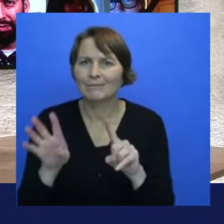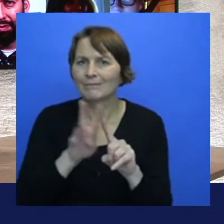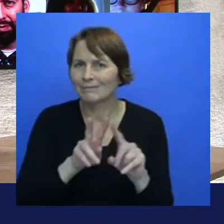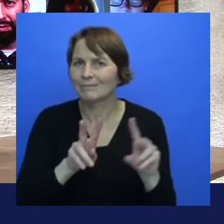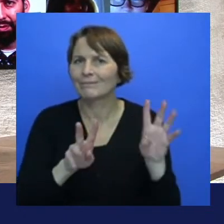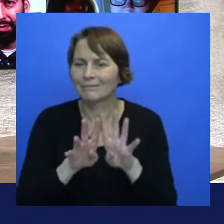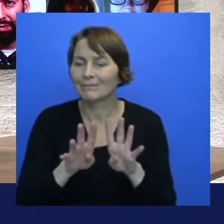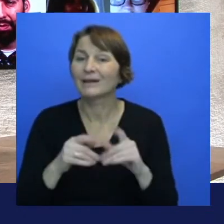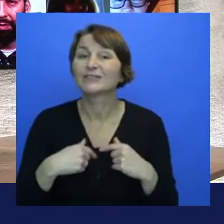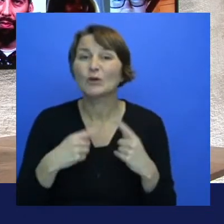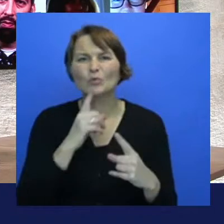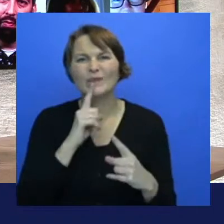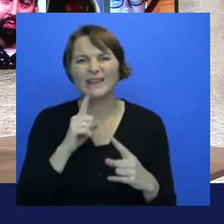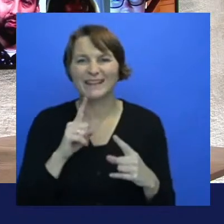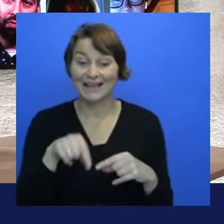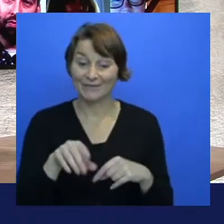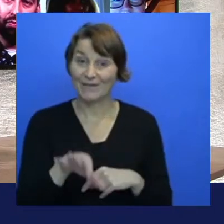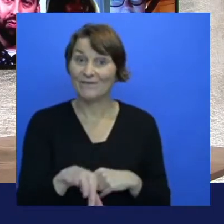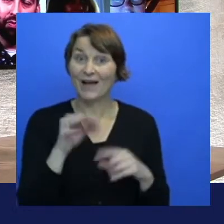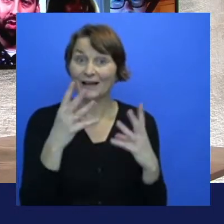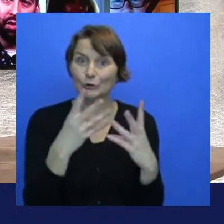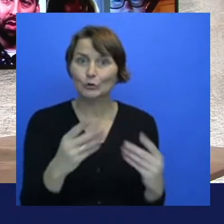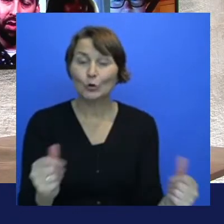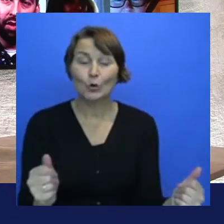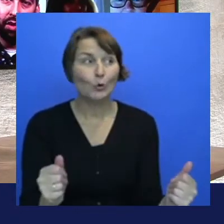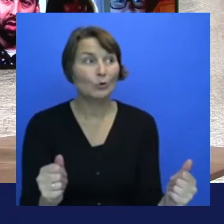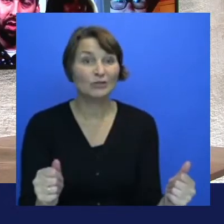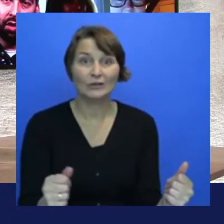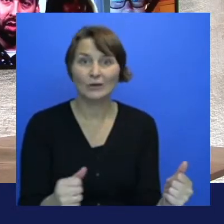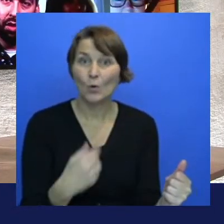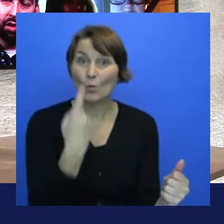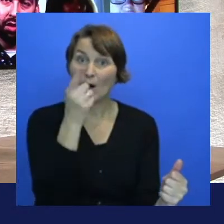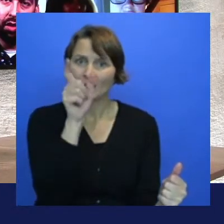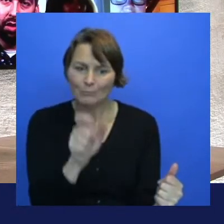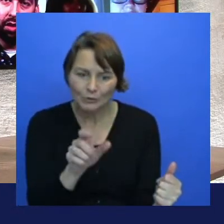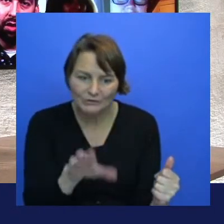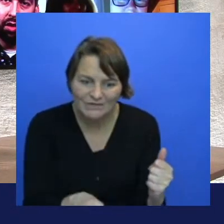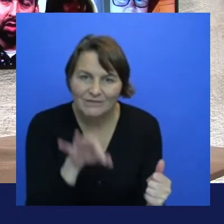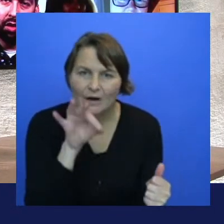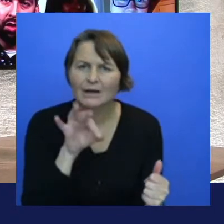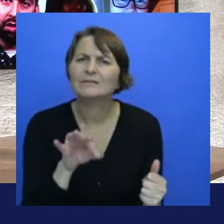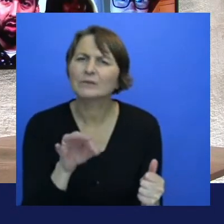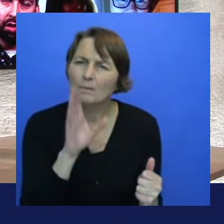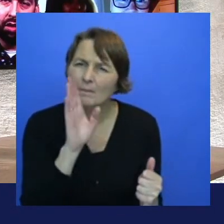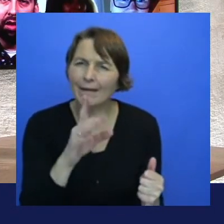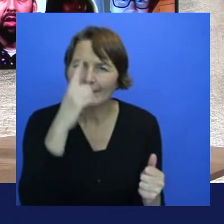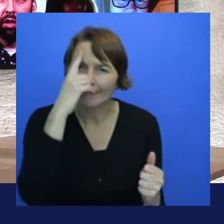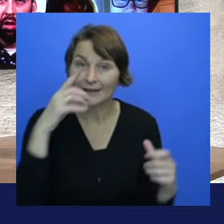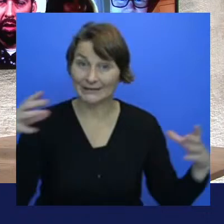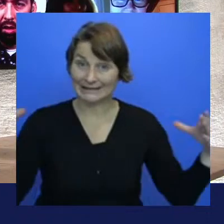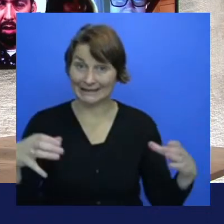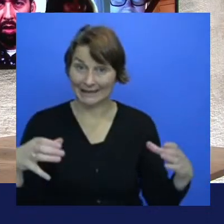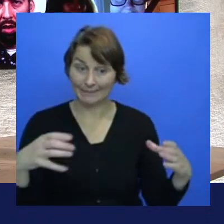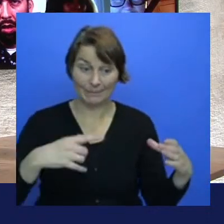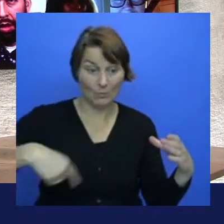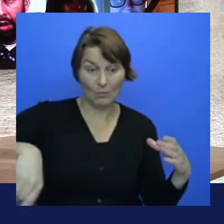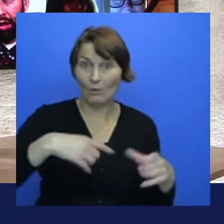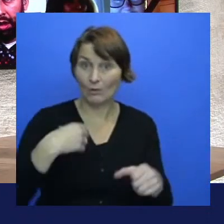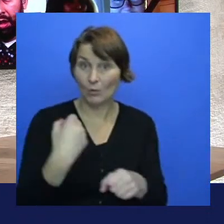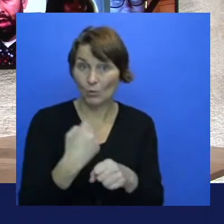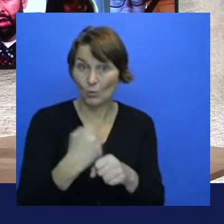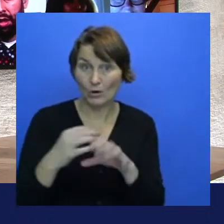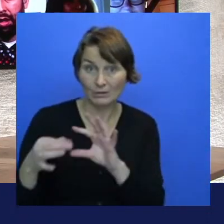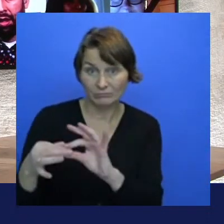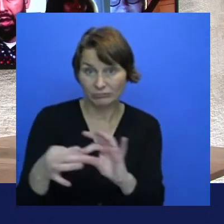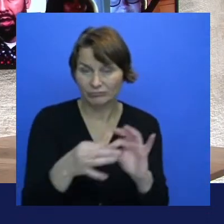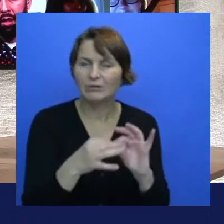or one-woman show, right? So also make sure that your team itself is diverse, right? Because if you have a